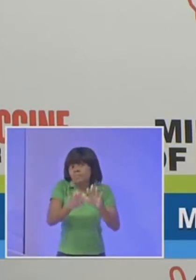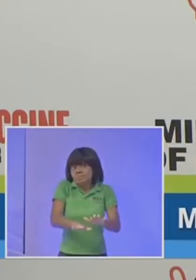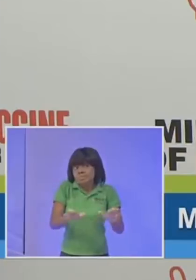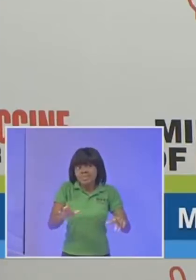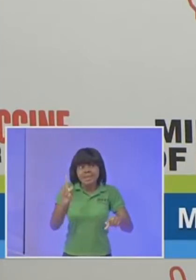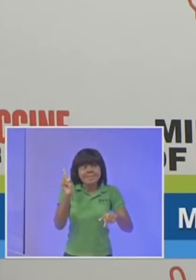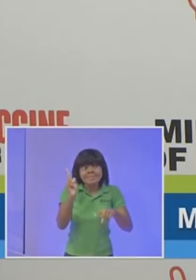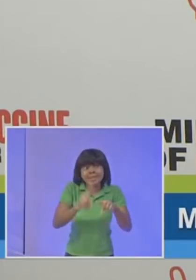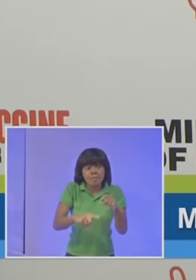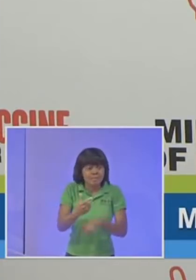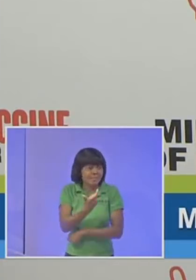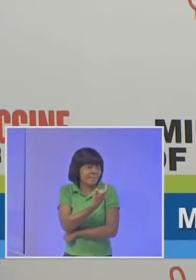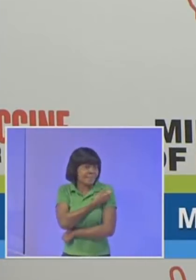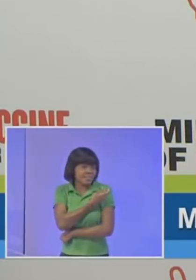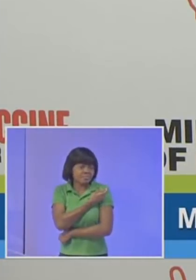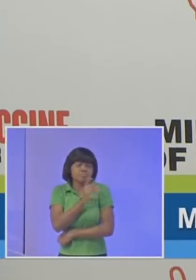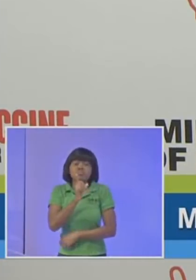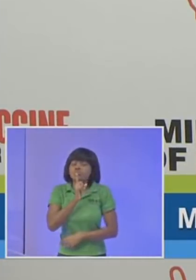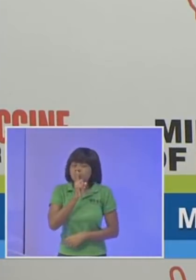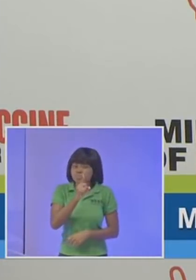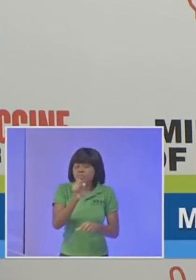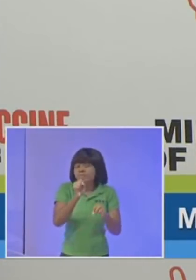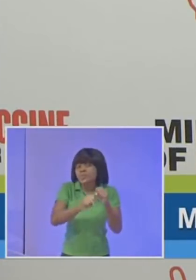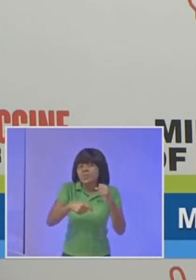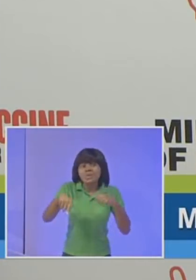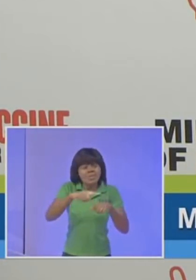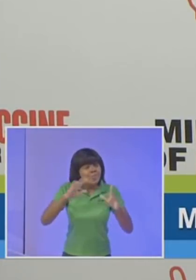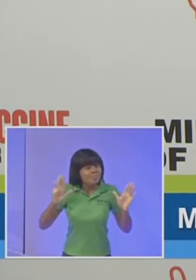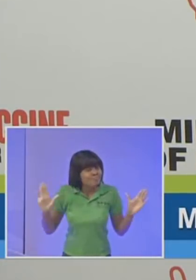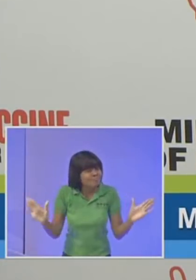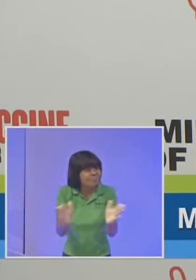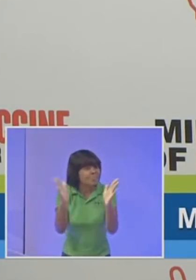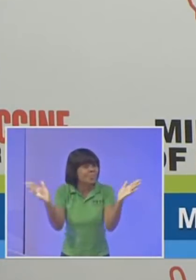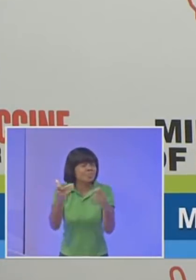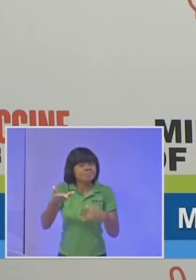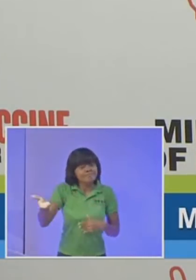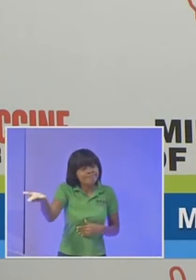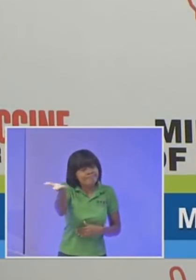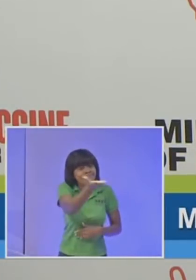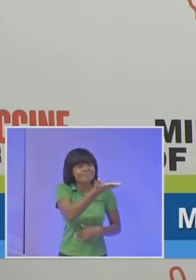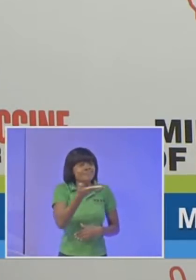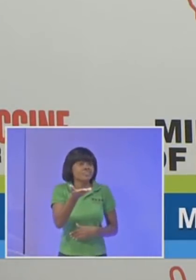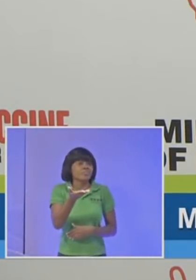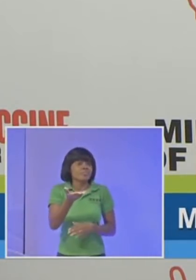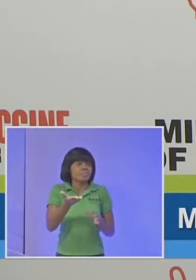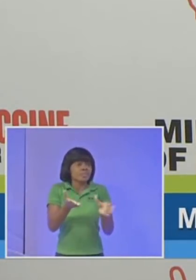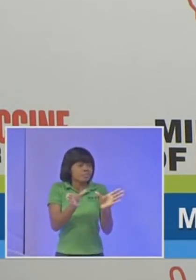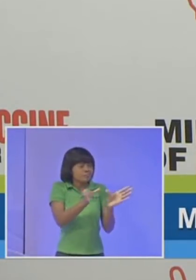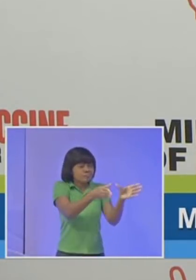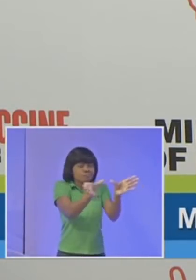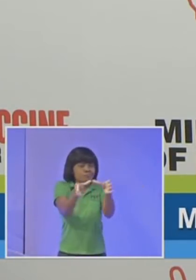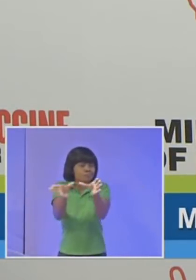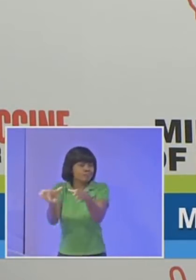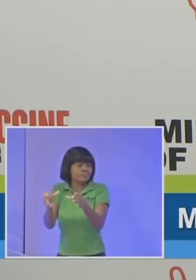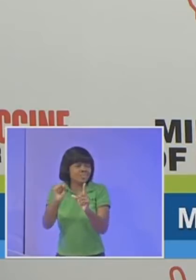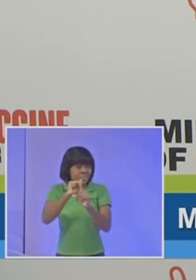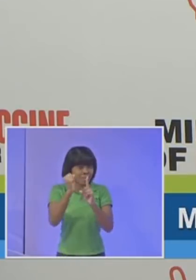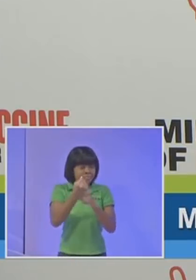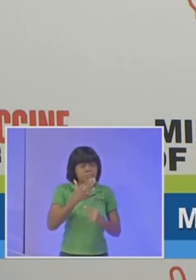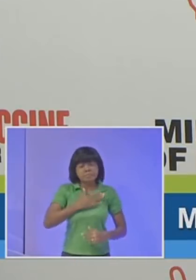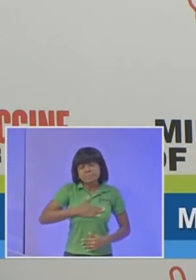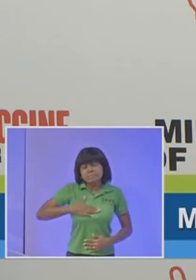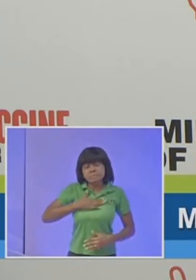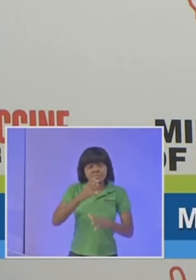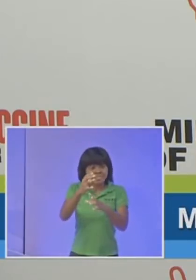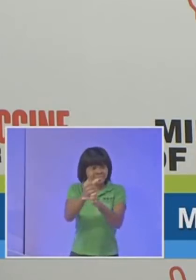we encourage all sectors to get vaccinated. And the same applies for the Taste of